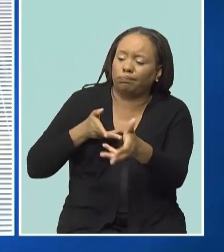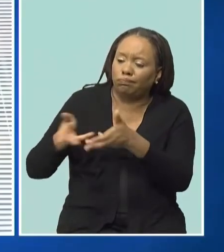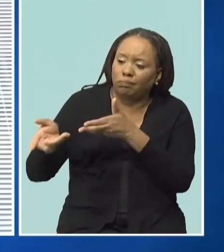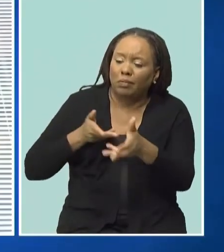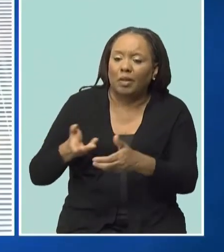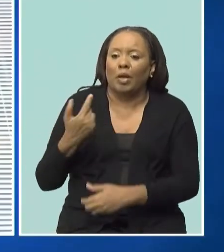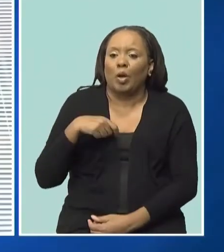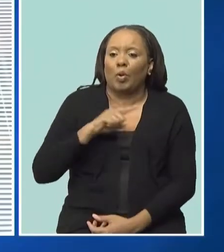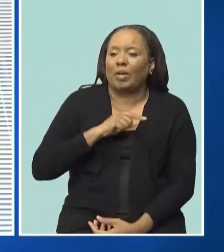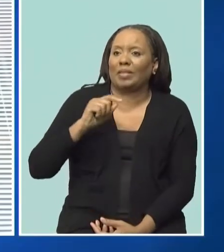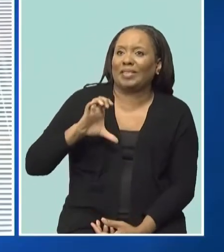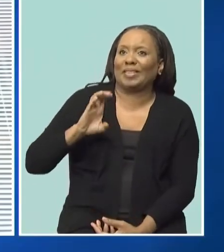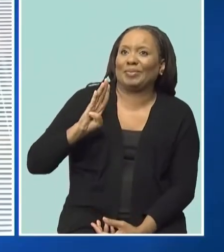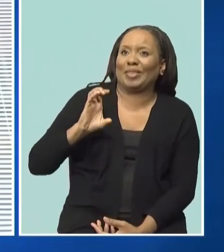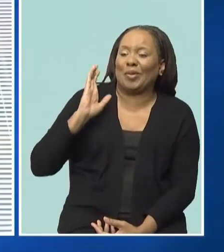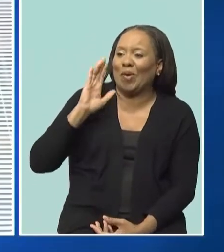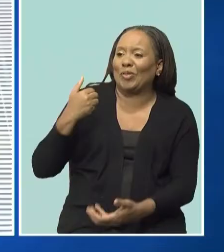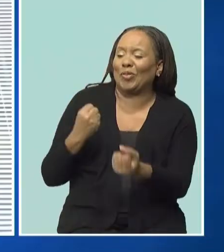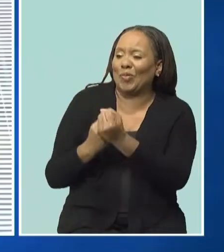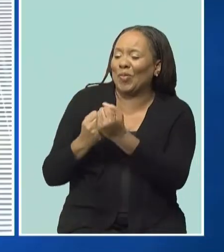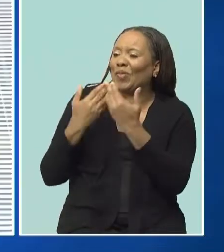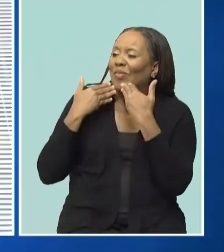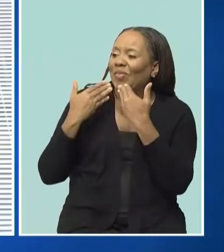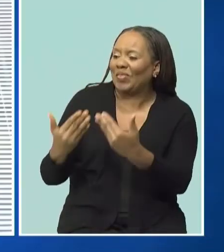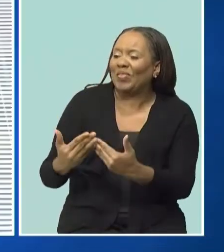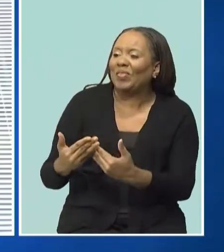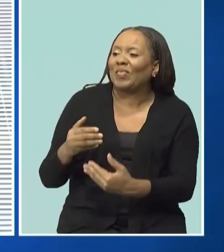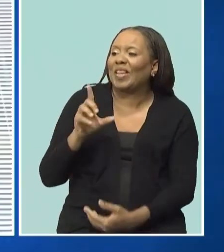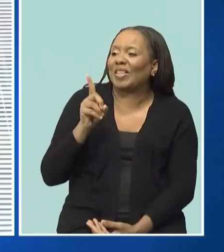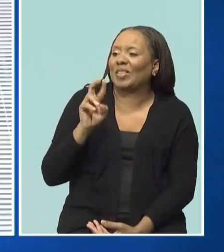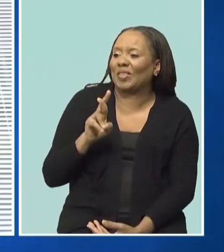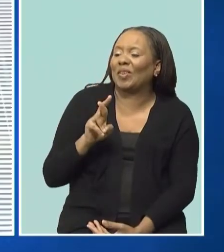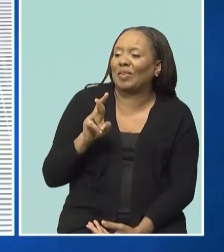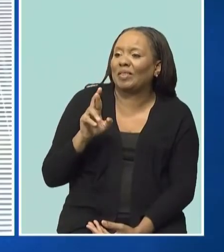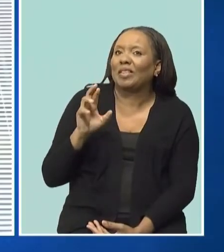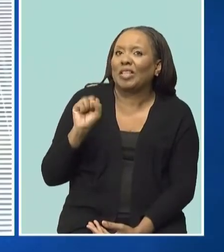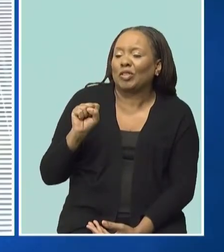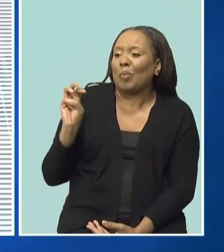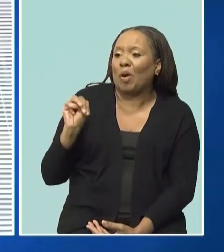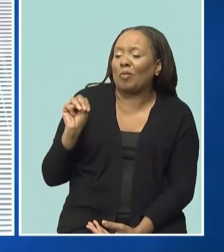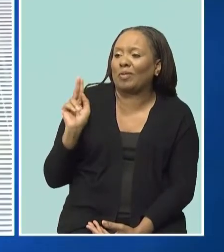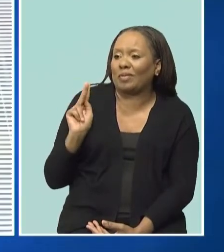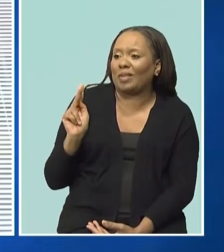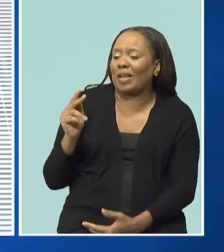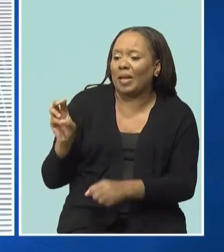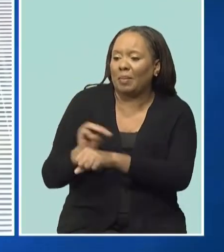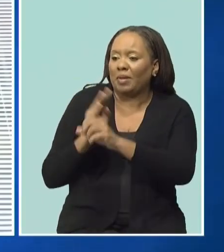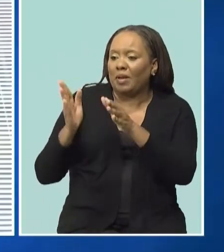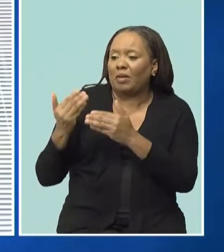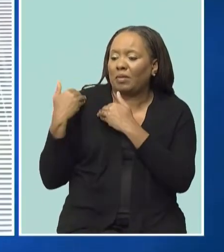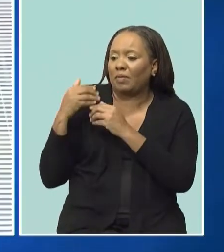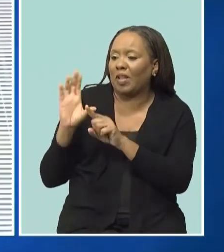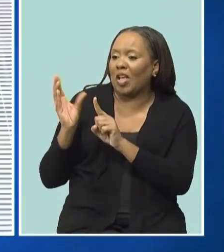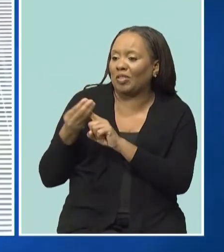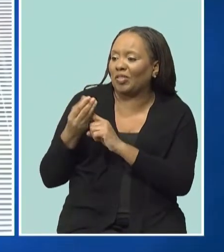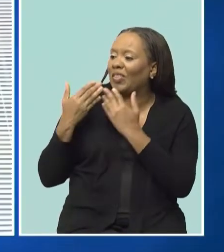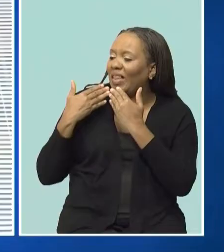at the CBC will be supporting you in this. Thank you so much, Dr. Chantal Monroe, Knight, Minister with responsibility for culture. Thank